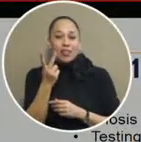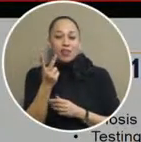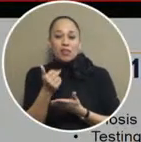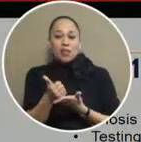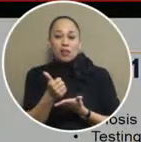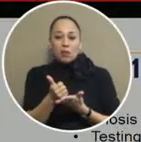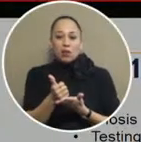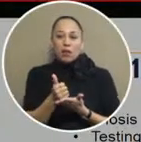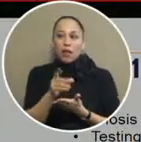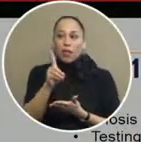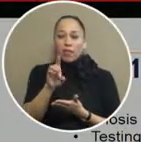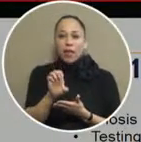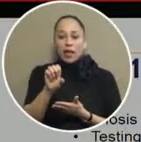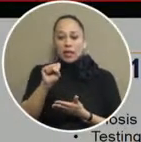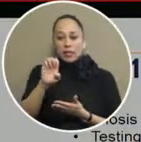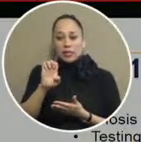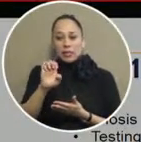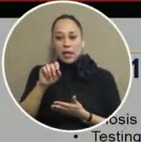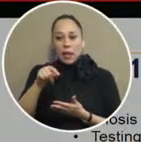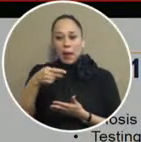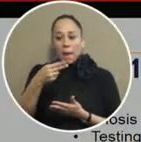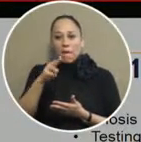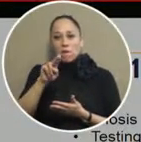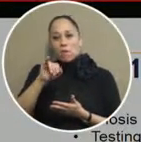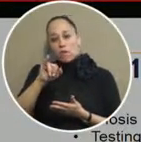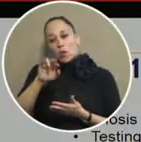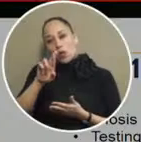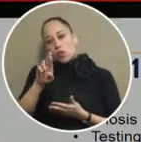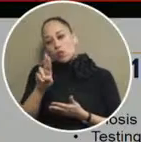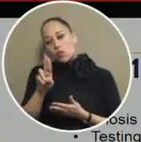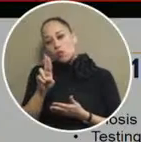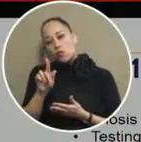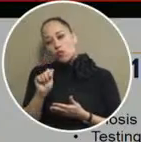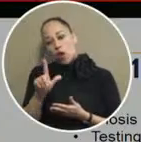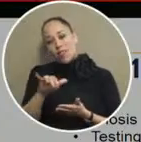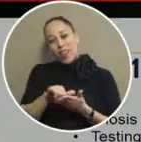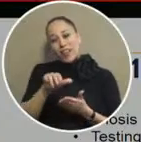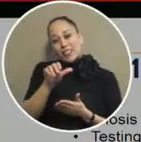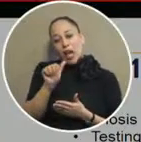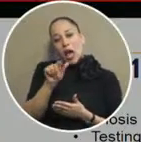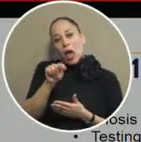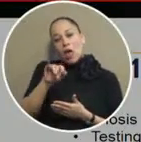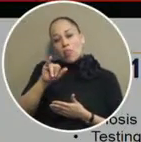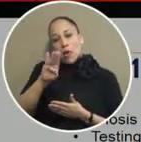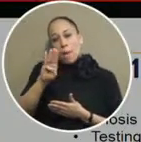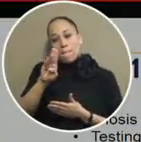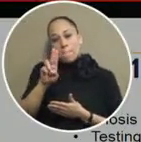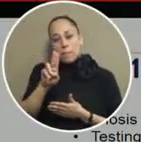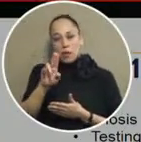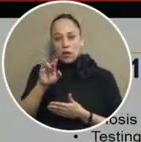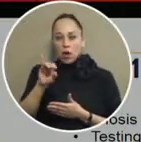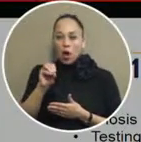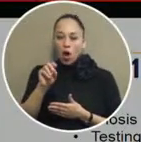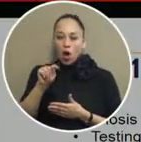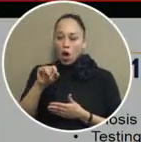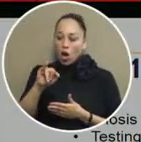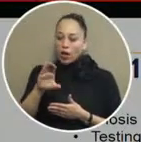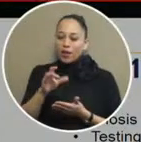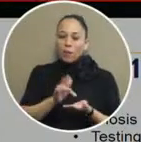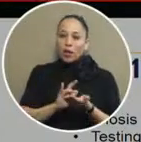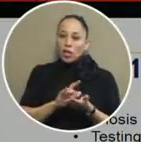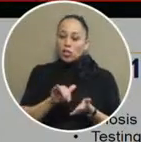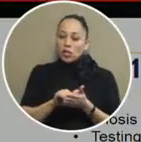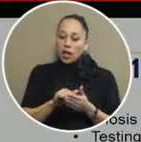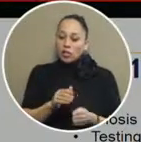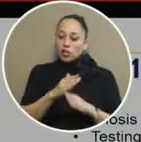is the remdesivir, which is an antiviral medication that interacts in the way that the virus replicates in the body, and